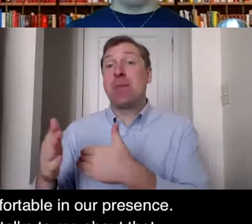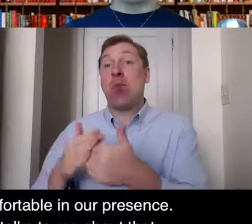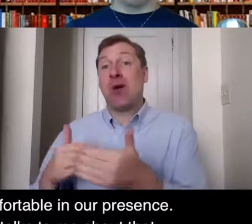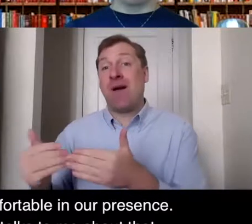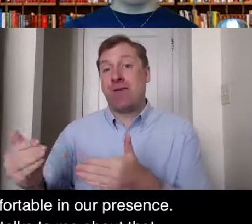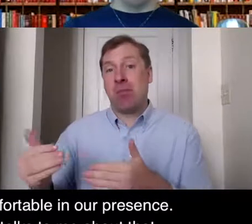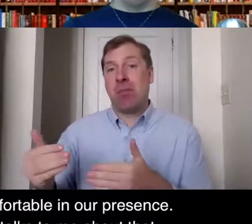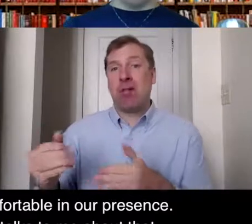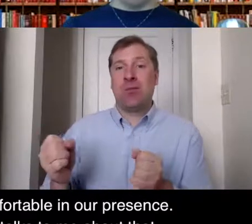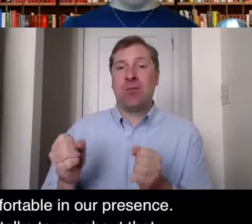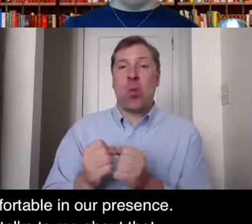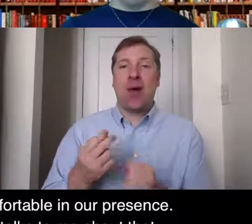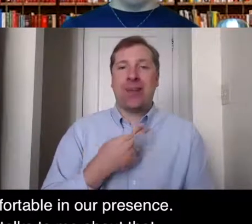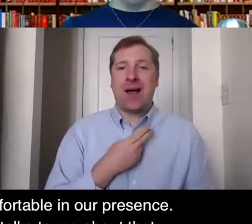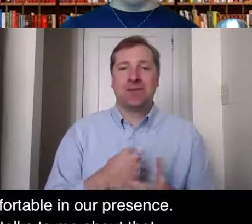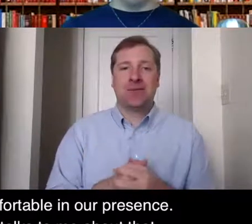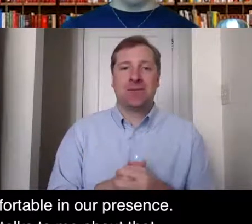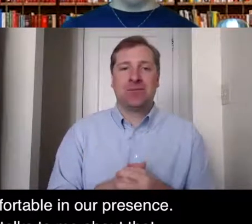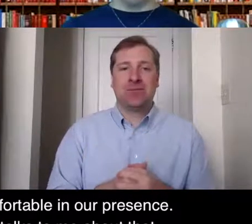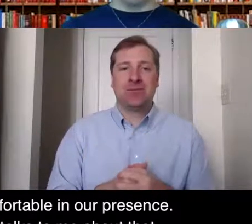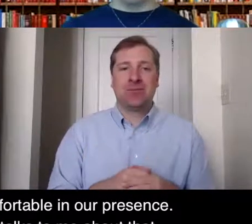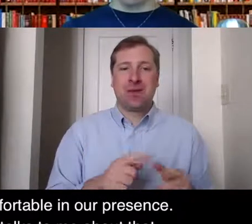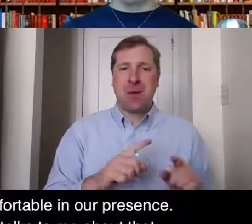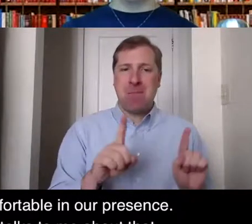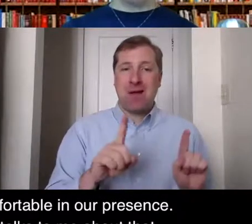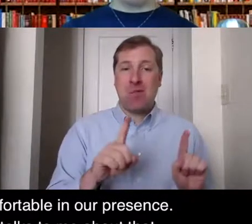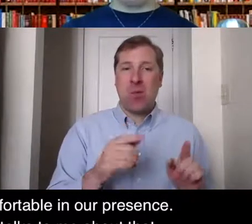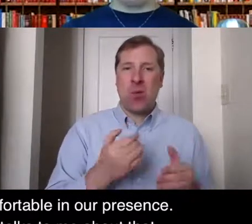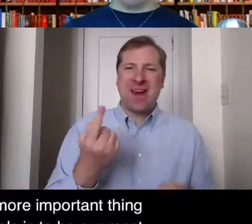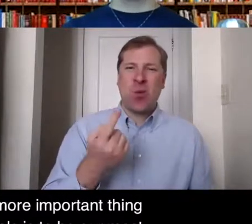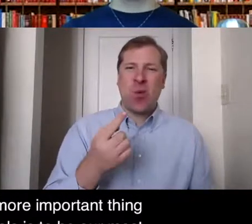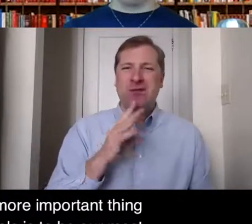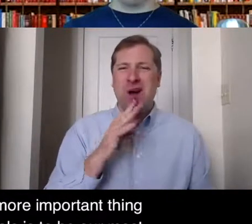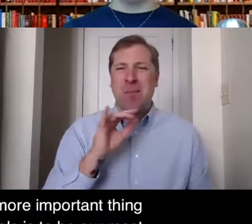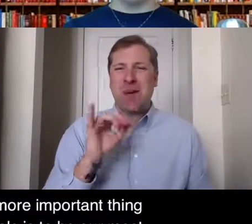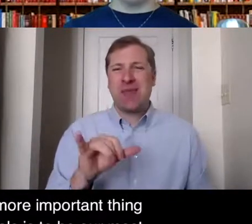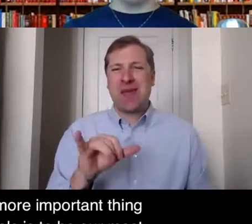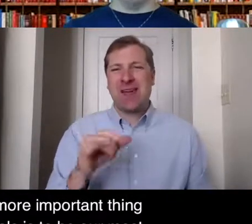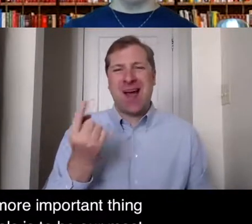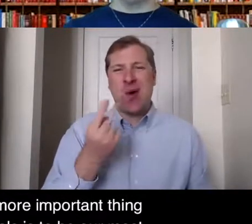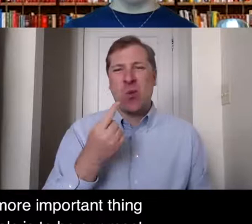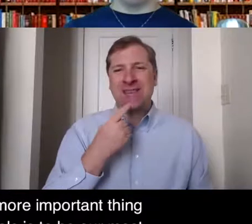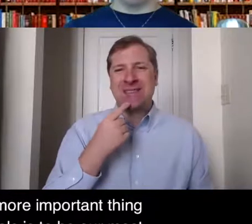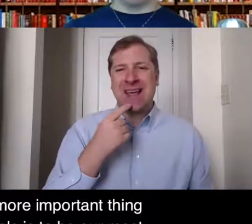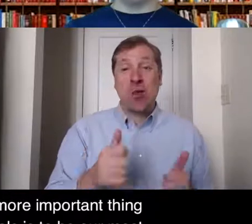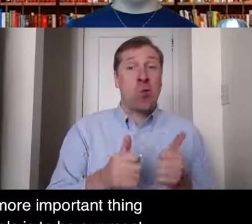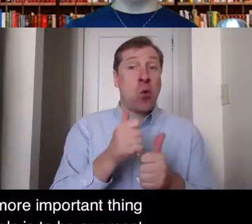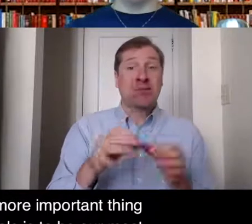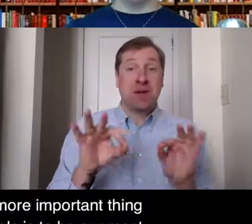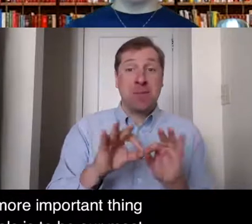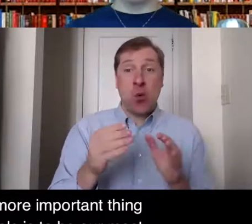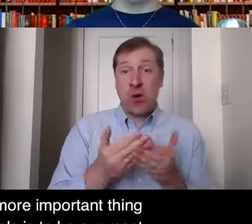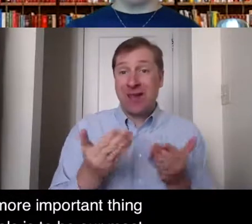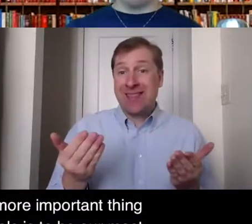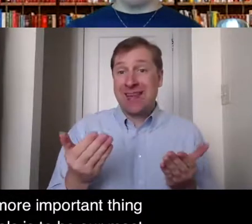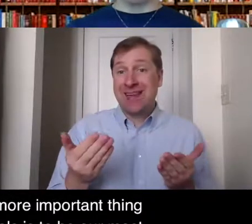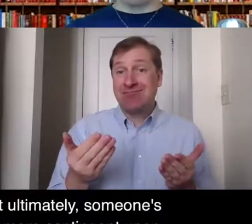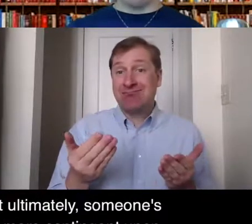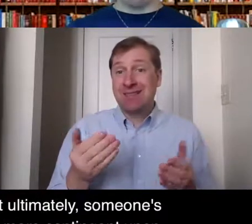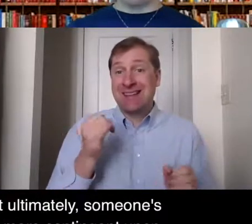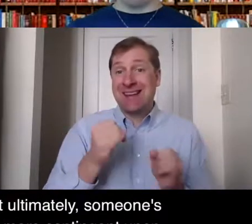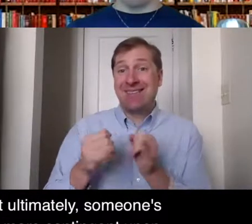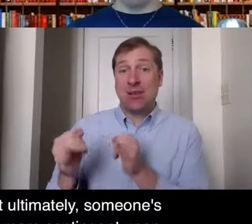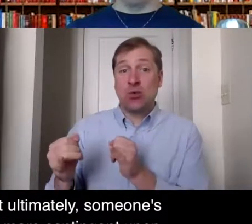in our presence. And, you know, whenever anybody talks to me about that, I always say that the most important thing we can do as individuals is to be our